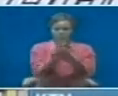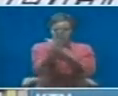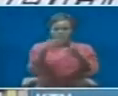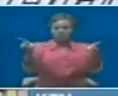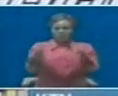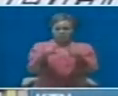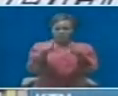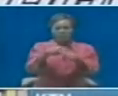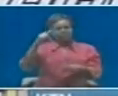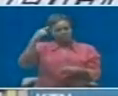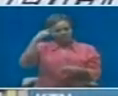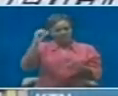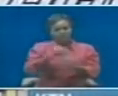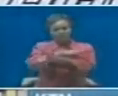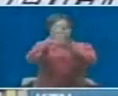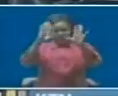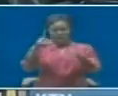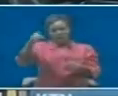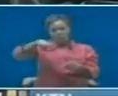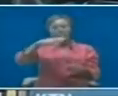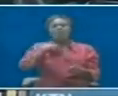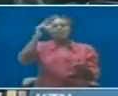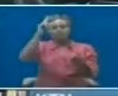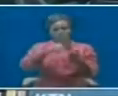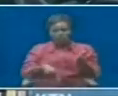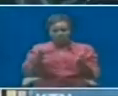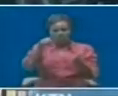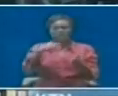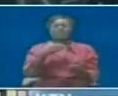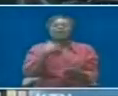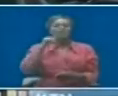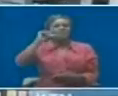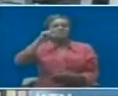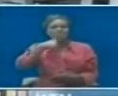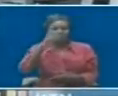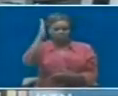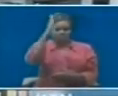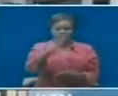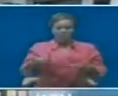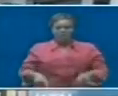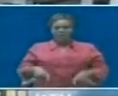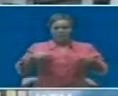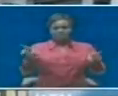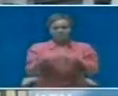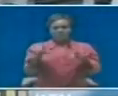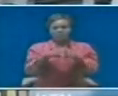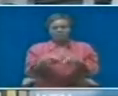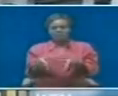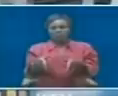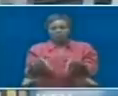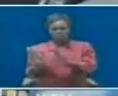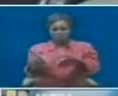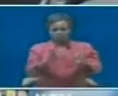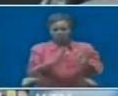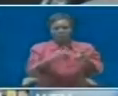we are very clear in our mind, you know, in terms of where we want to go. The firm is hoping the new direction gives it a new lease of life and a fighting chance to regain its market